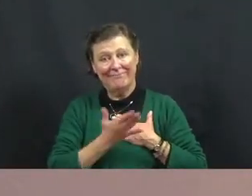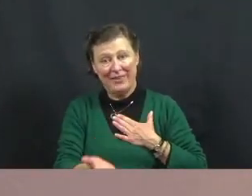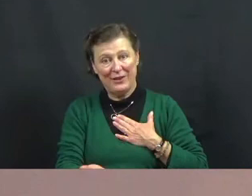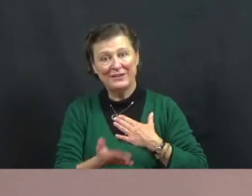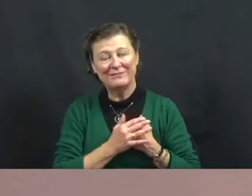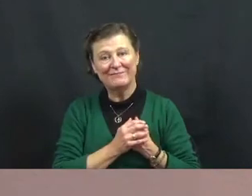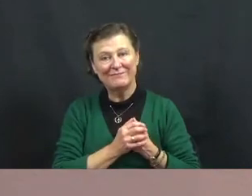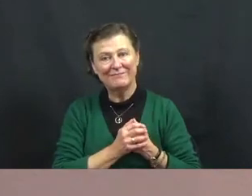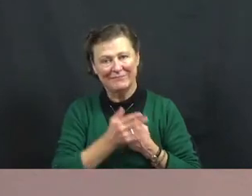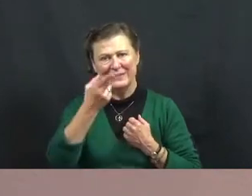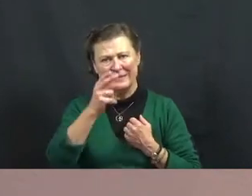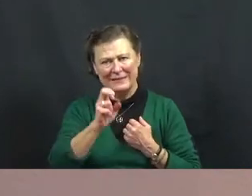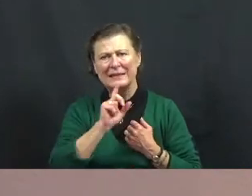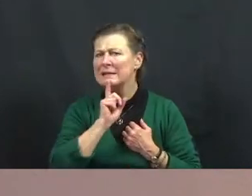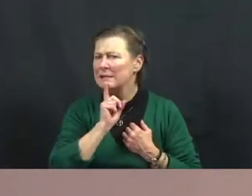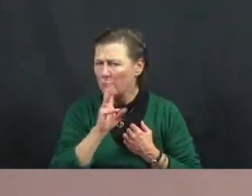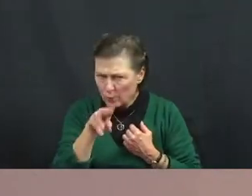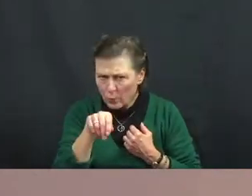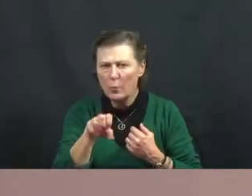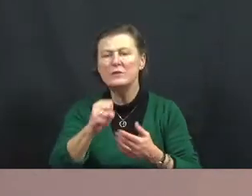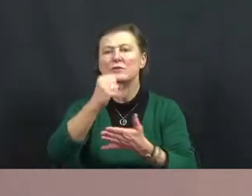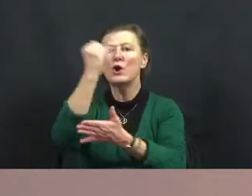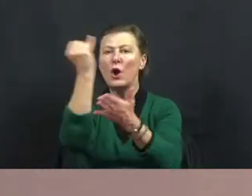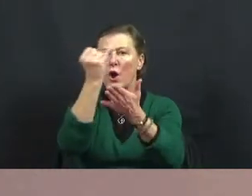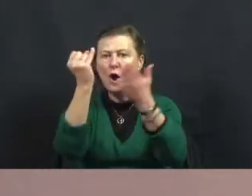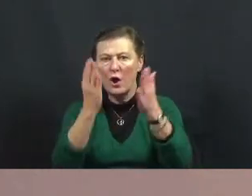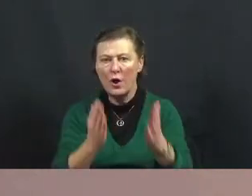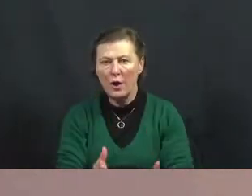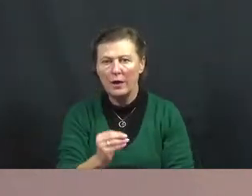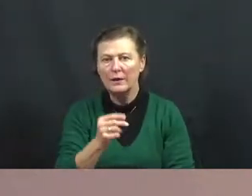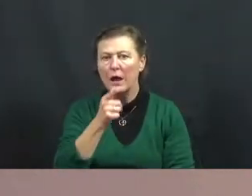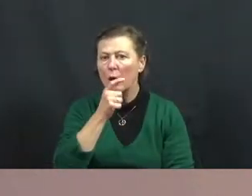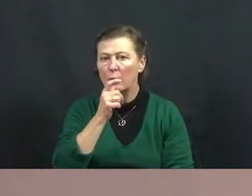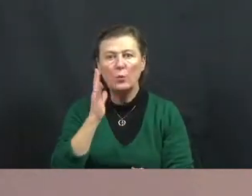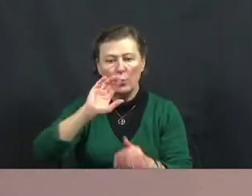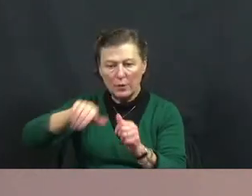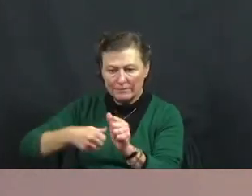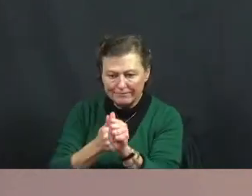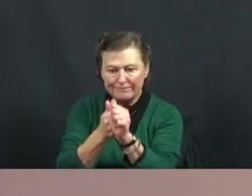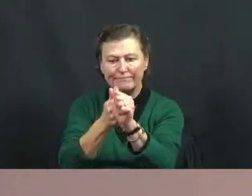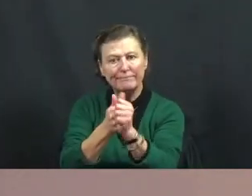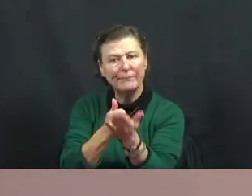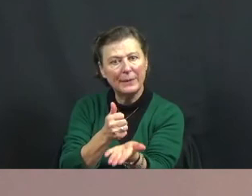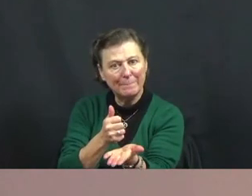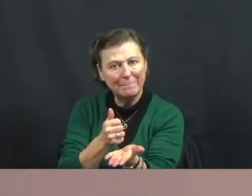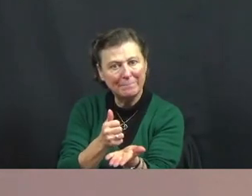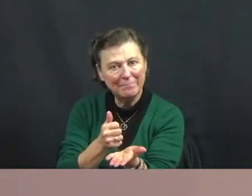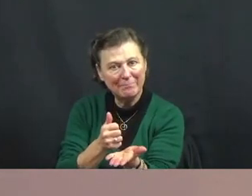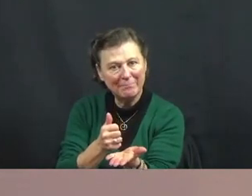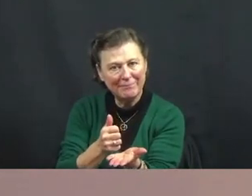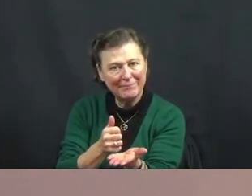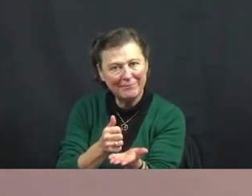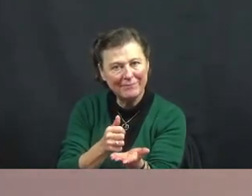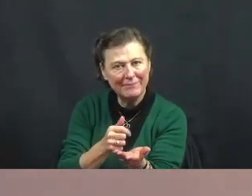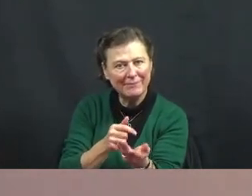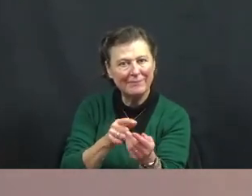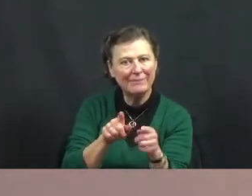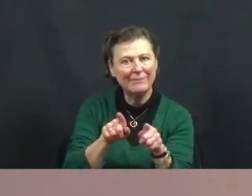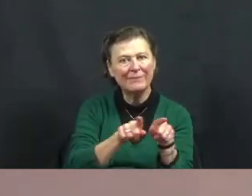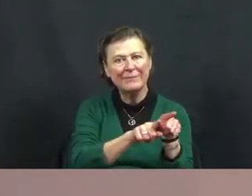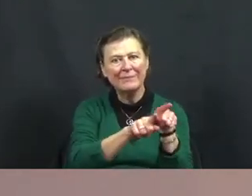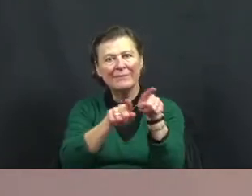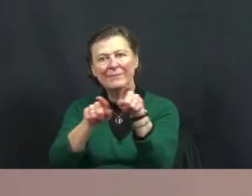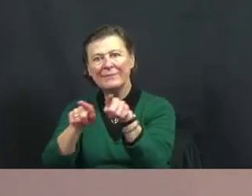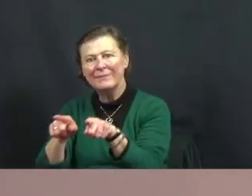He was an artist, and who shall stand behind him? As the behemoth sweeps through